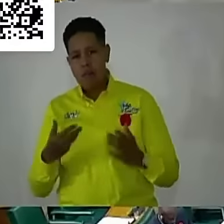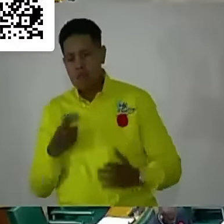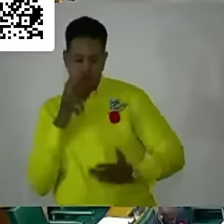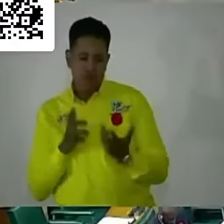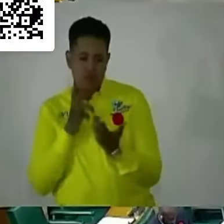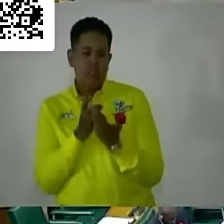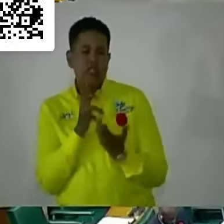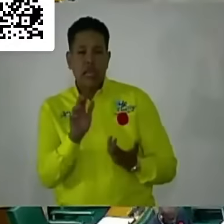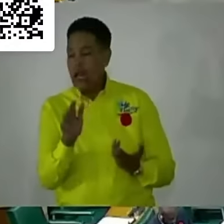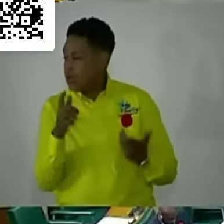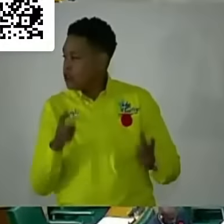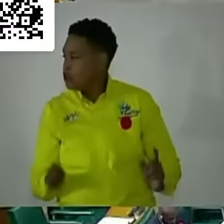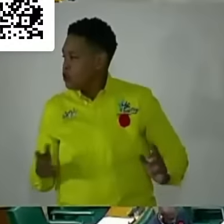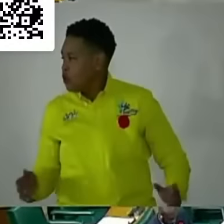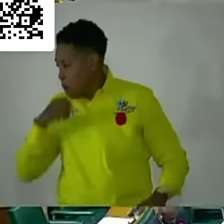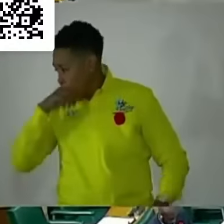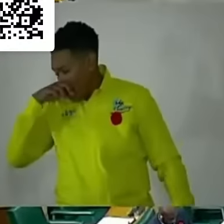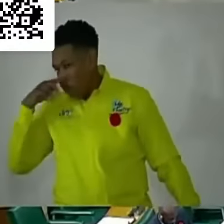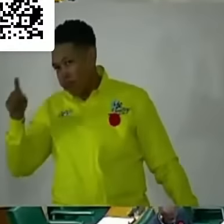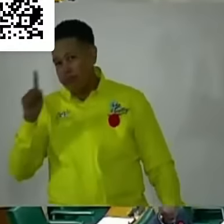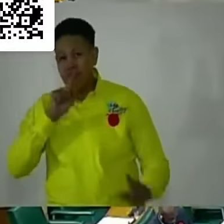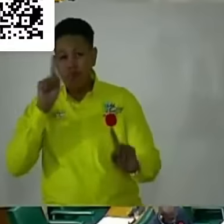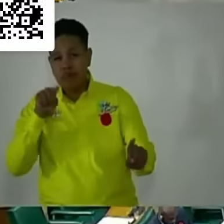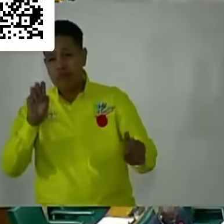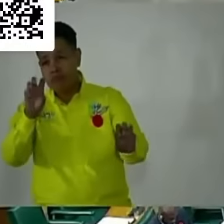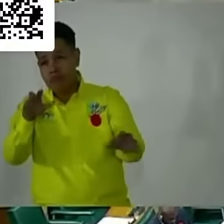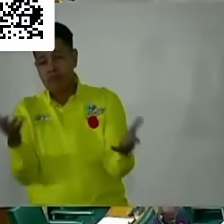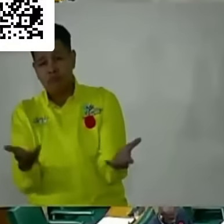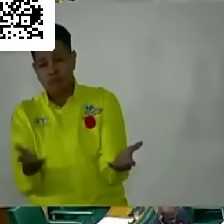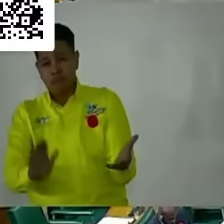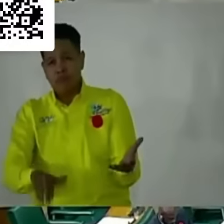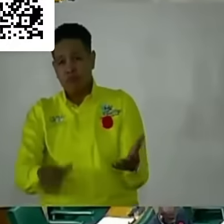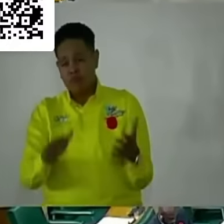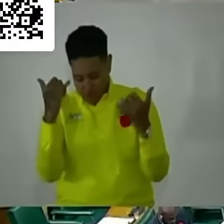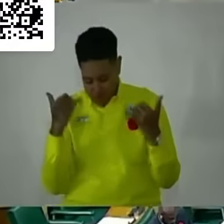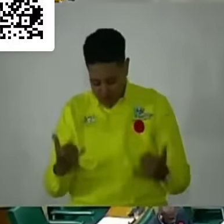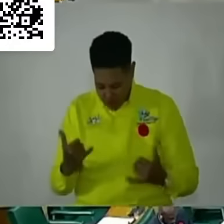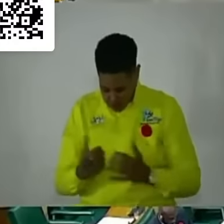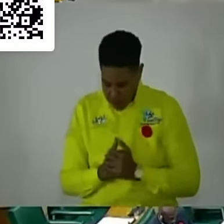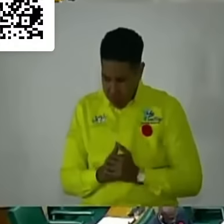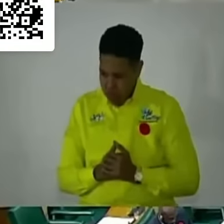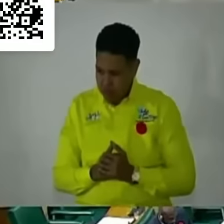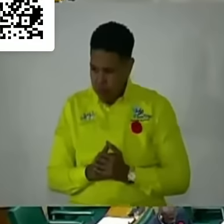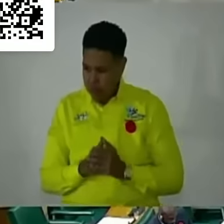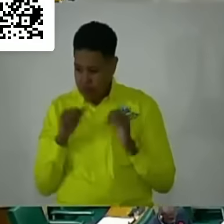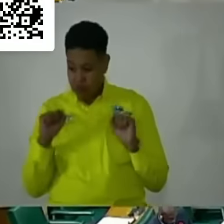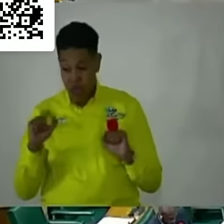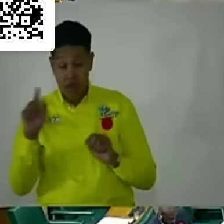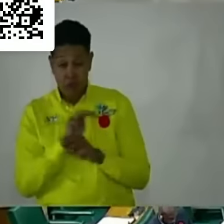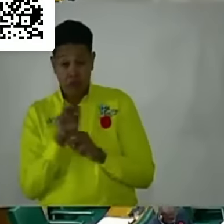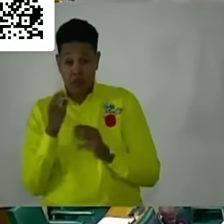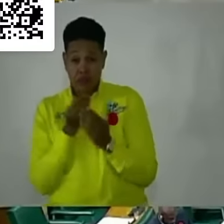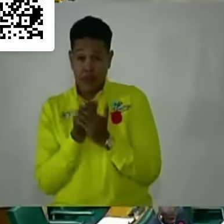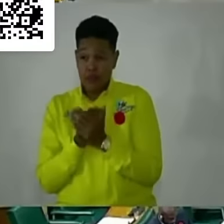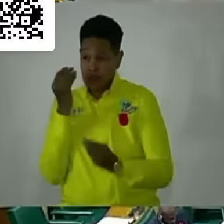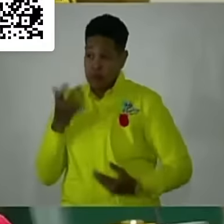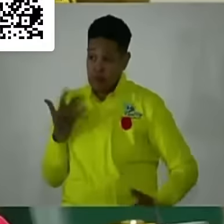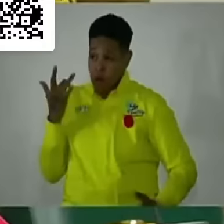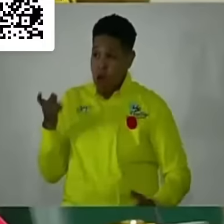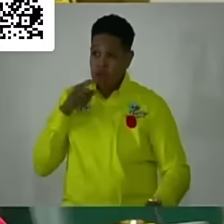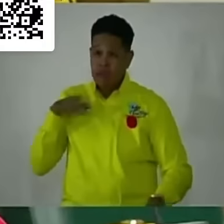pertaining to the order that she has brought to the House. Can the Minister say why it